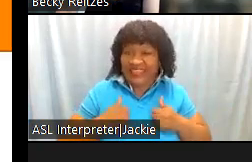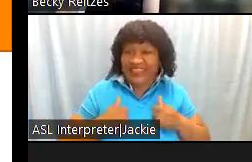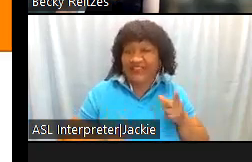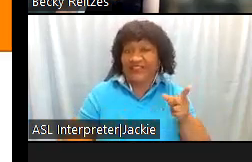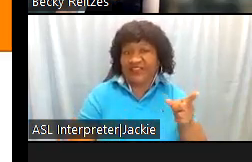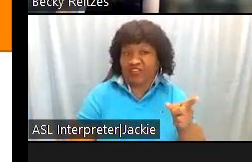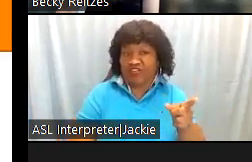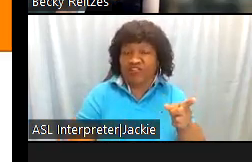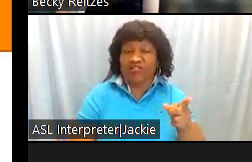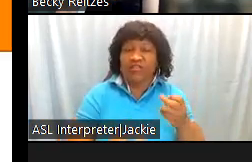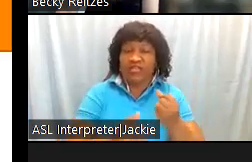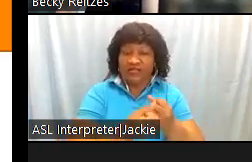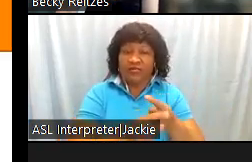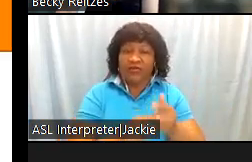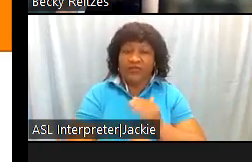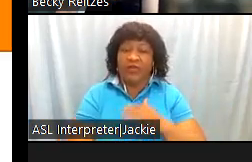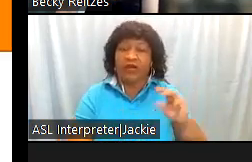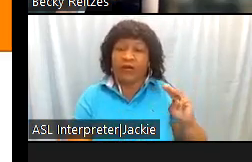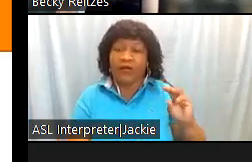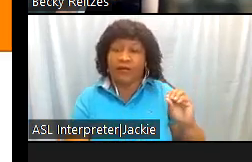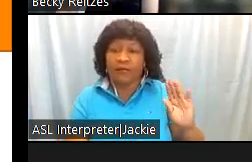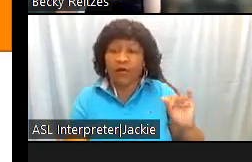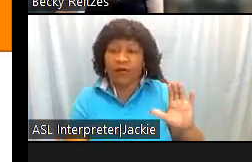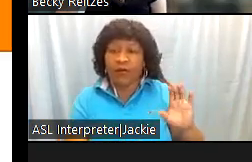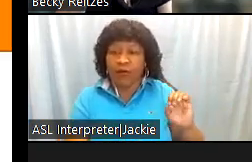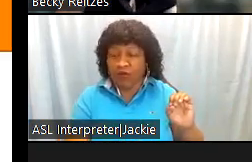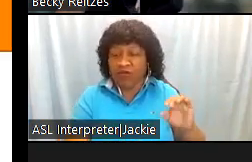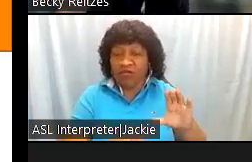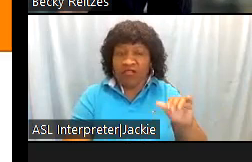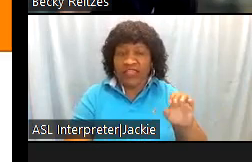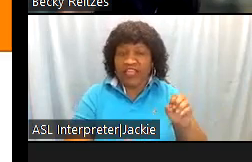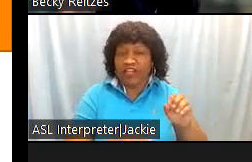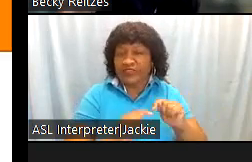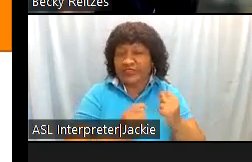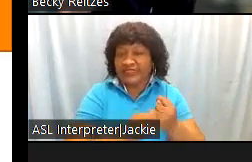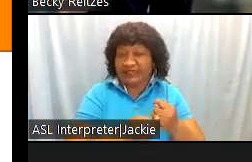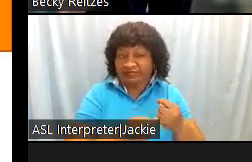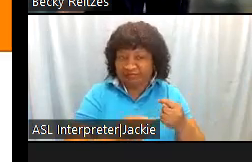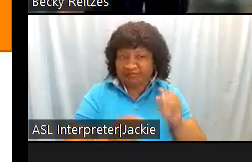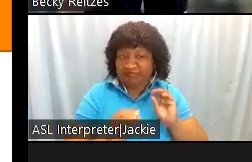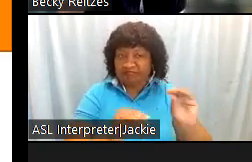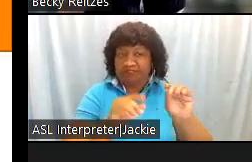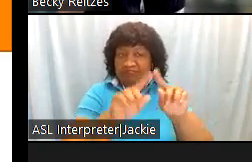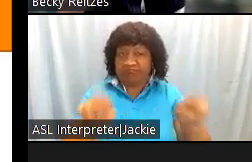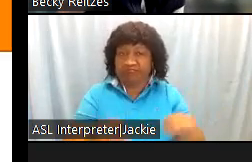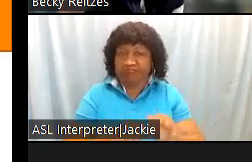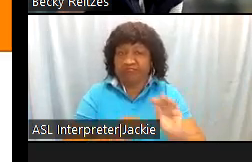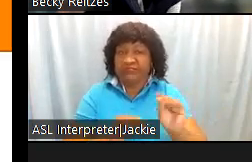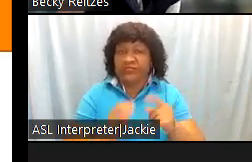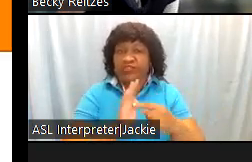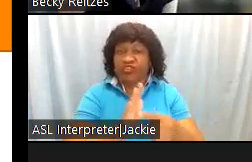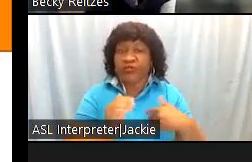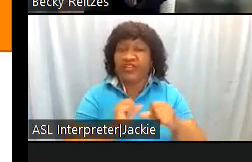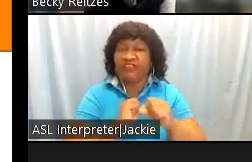it's supported by our mobile isolation and quarantine care team. And I am putting this up here to show you that we have